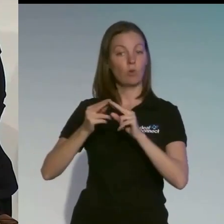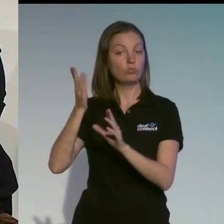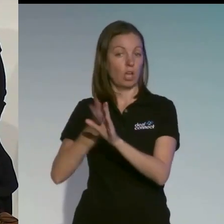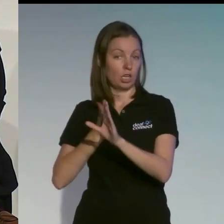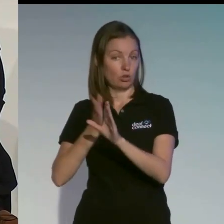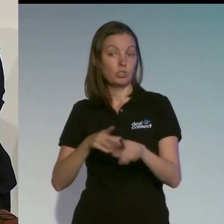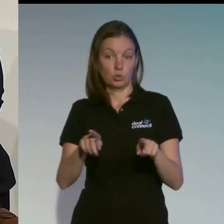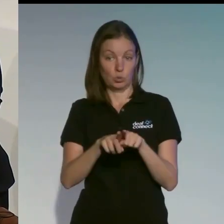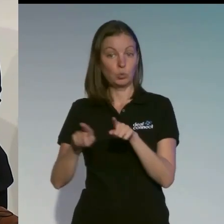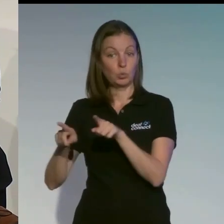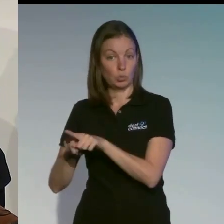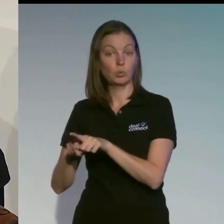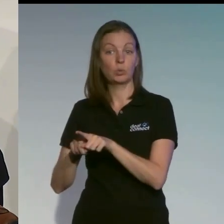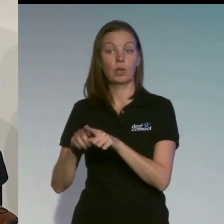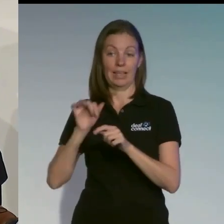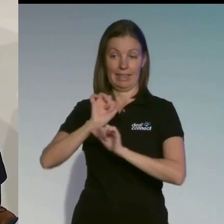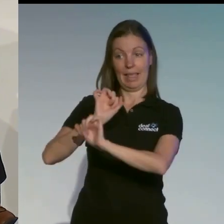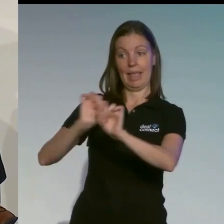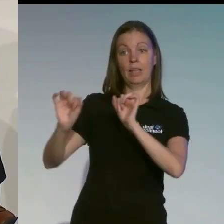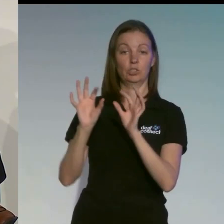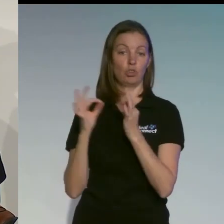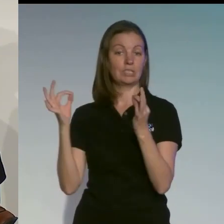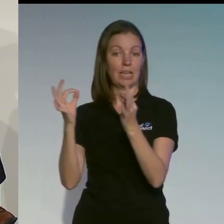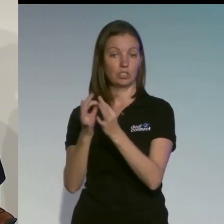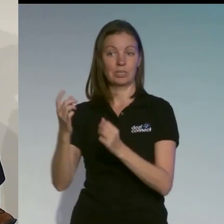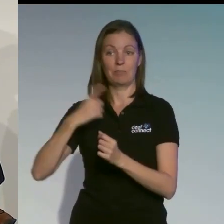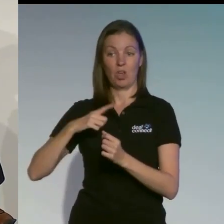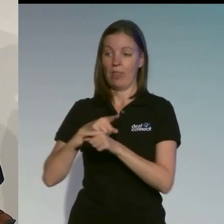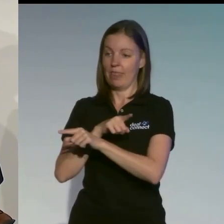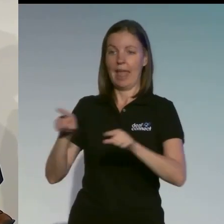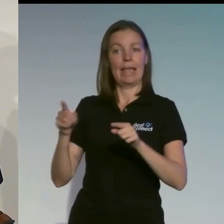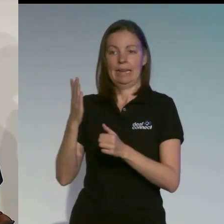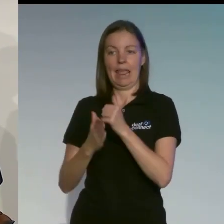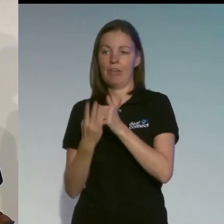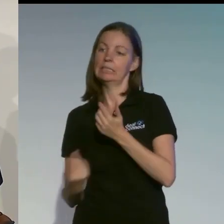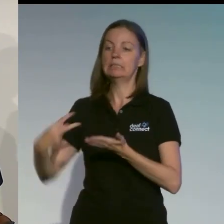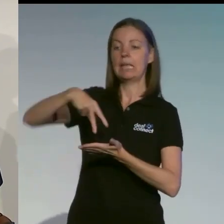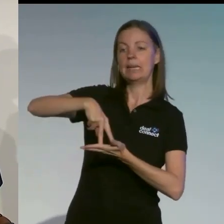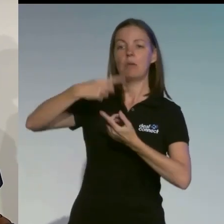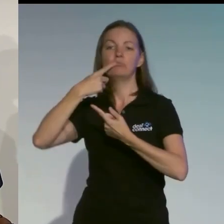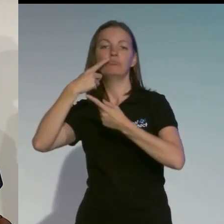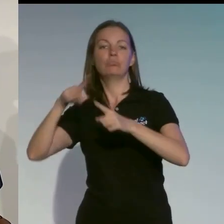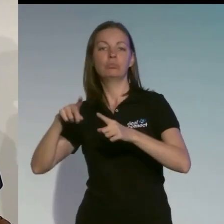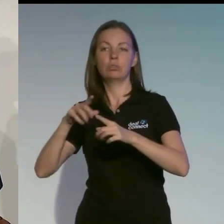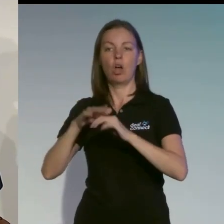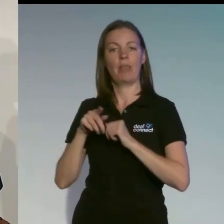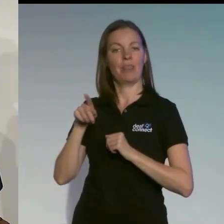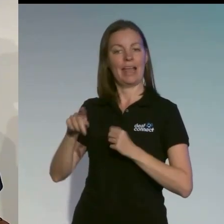and psychological association because they never speak out loud on this issue. So we push them to